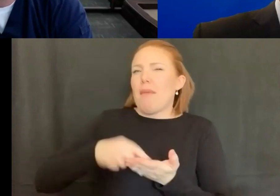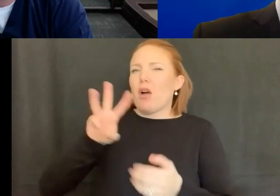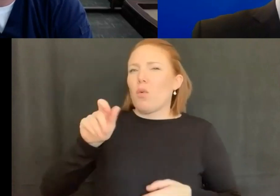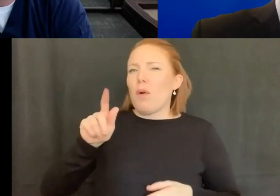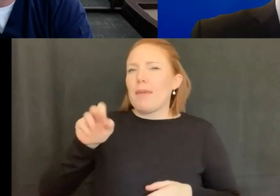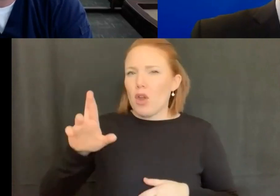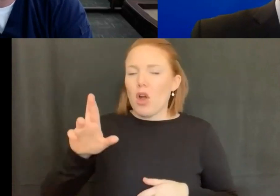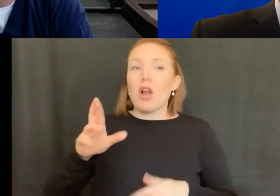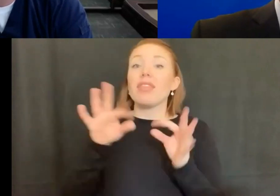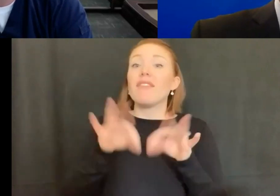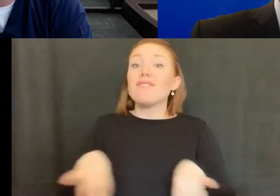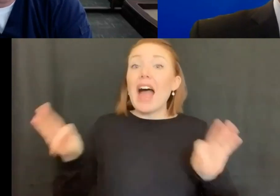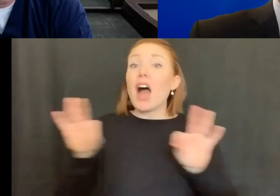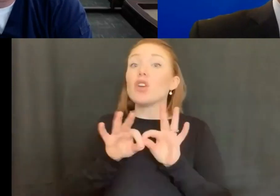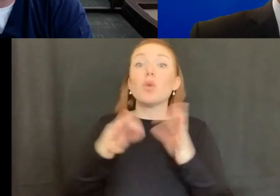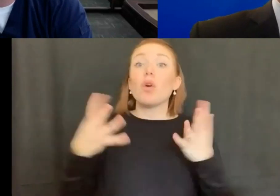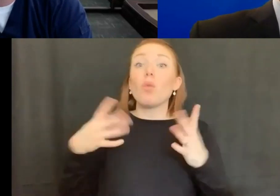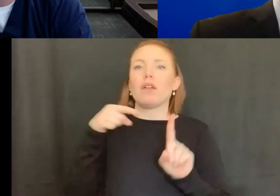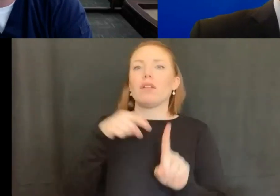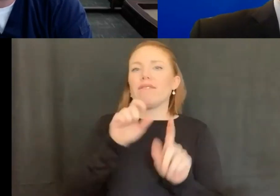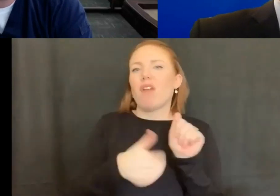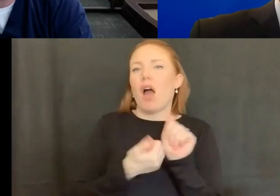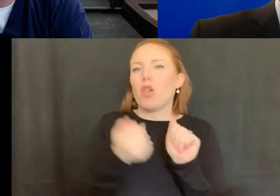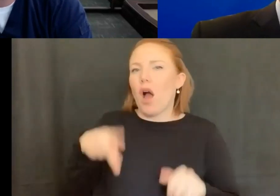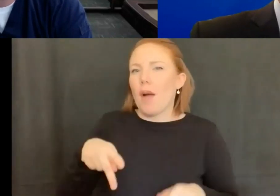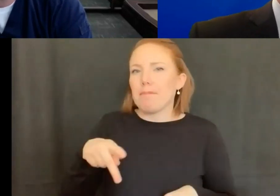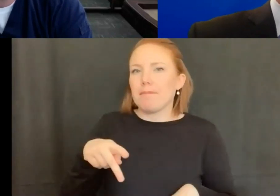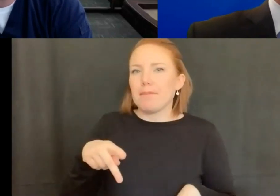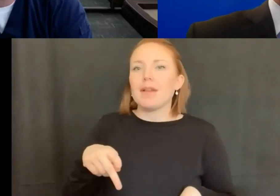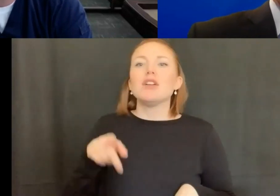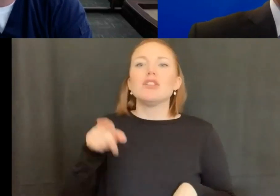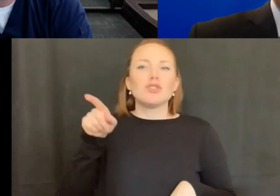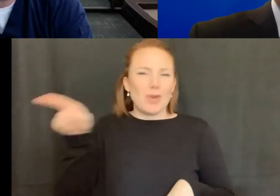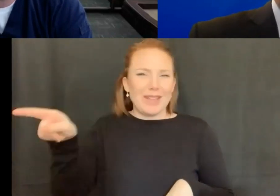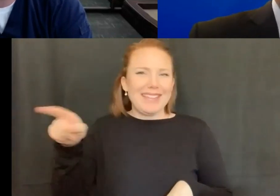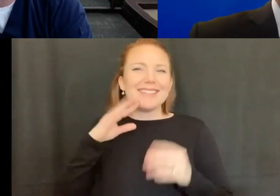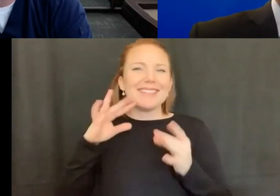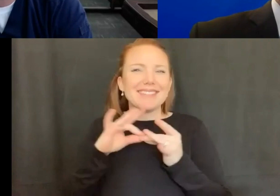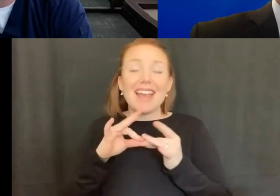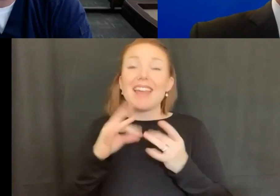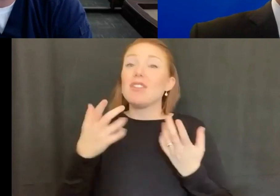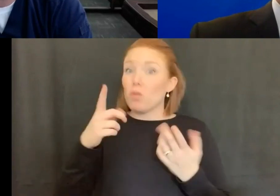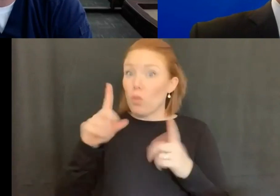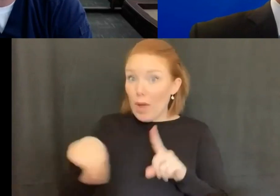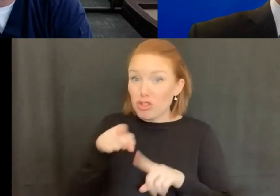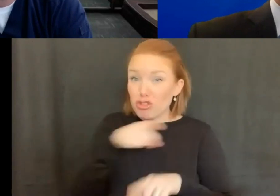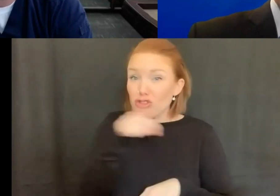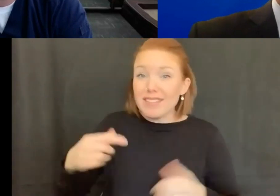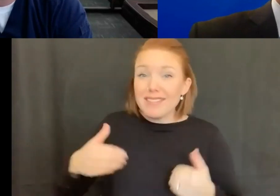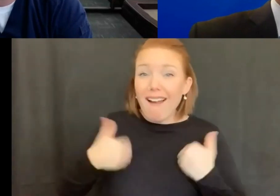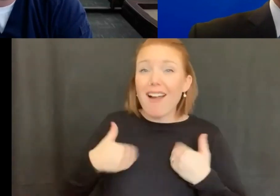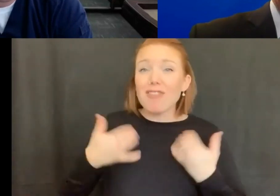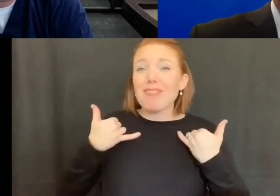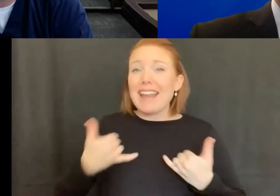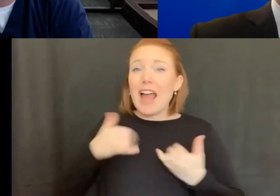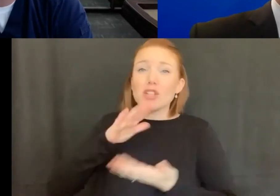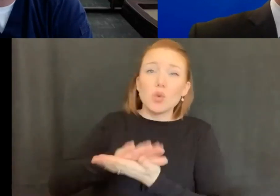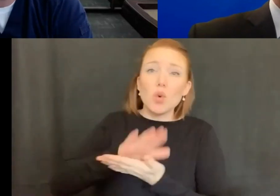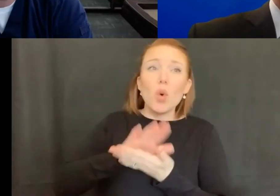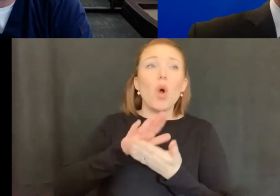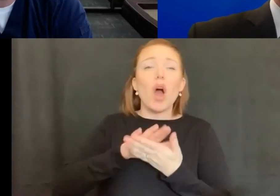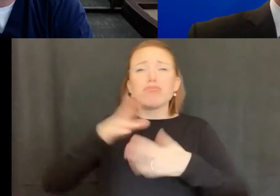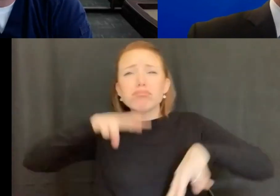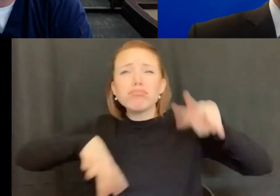the value of follow-up question. So he sort of cracked the door that says, while you're young, while you're in school, shadow, look